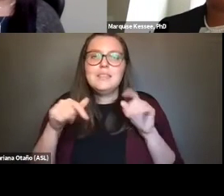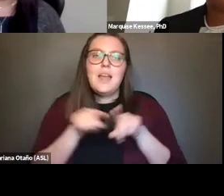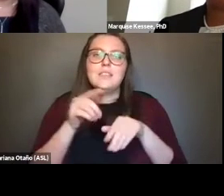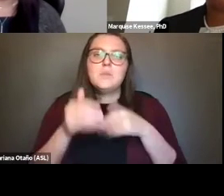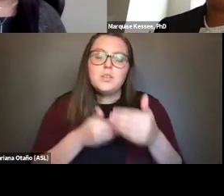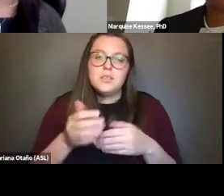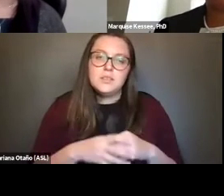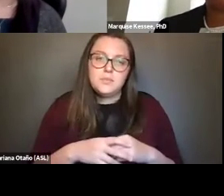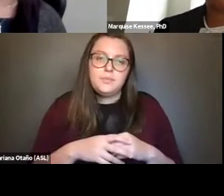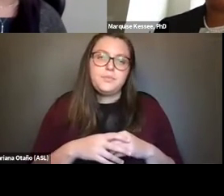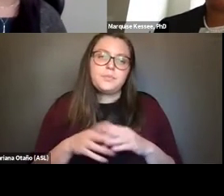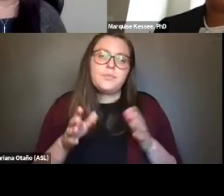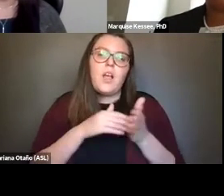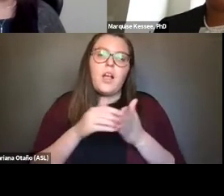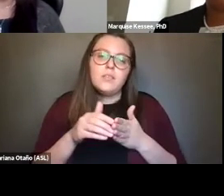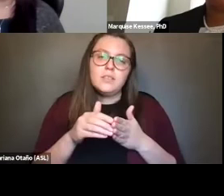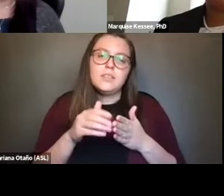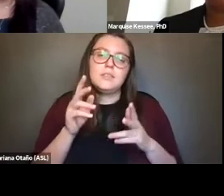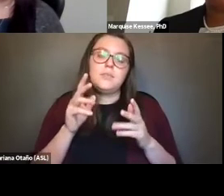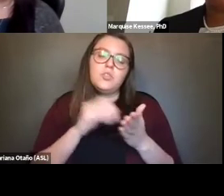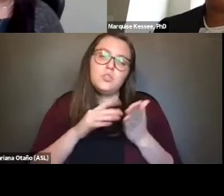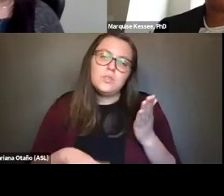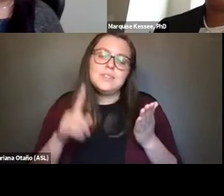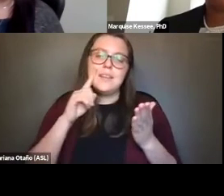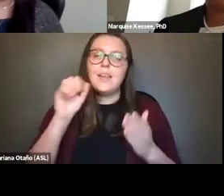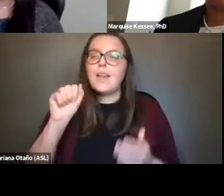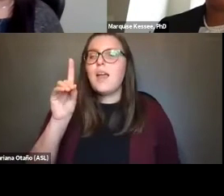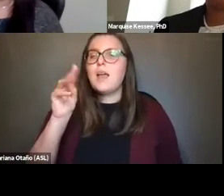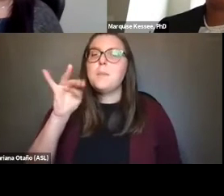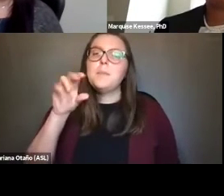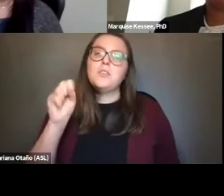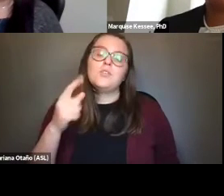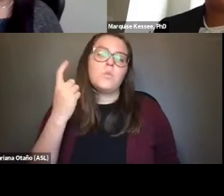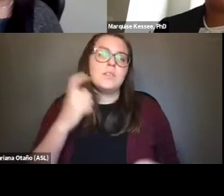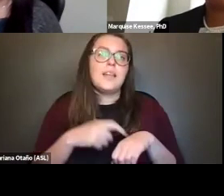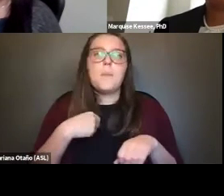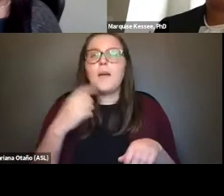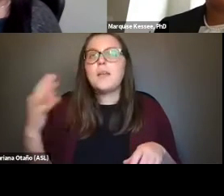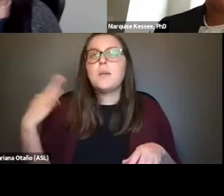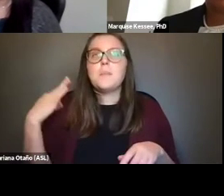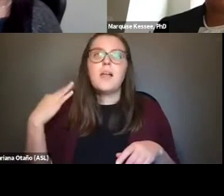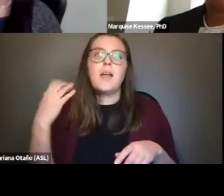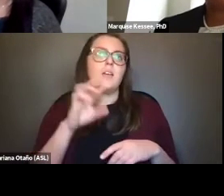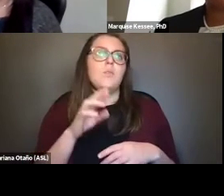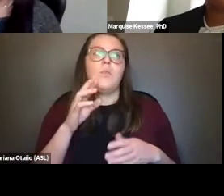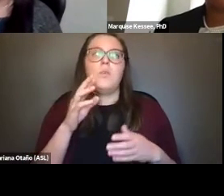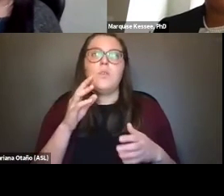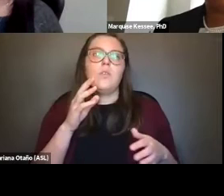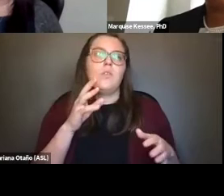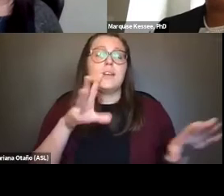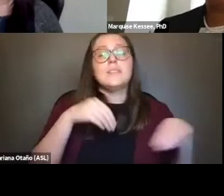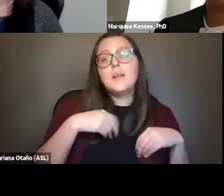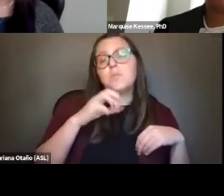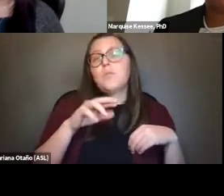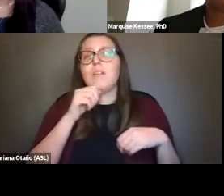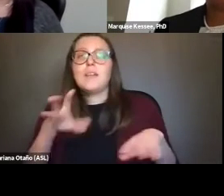times students think about admissions as that one time they applied and then they either got in or they did not get in. For us,